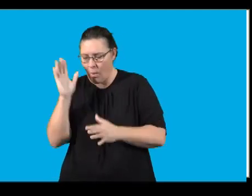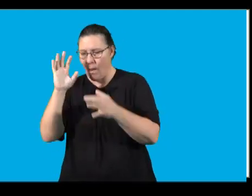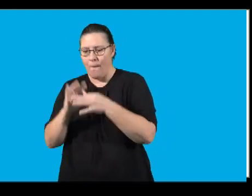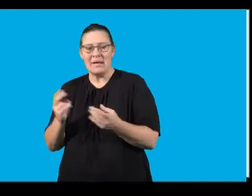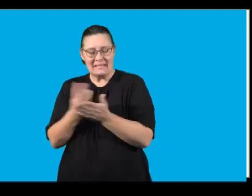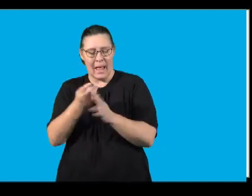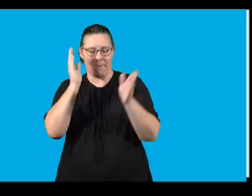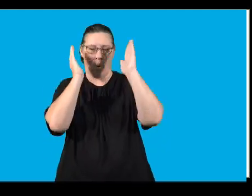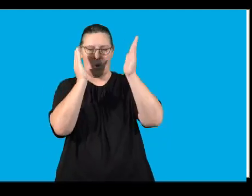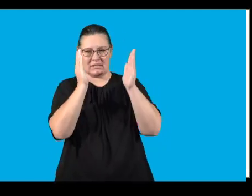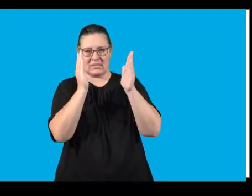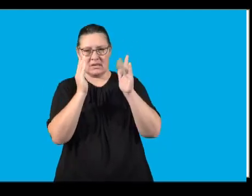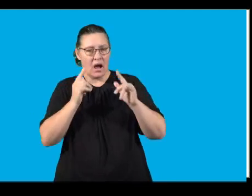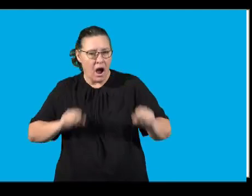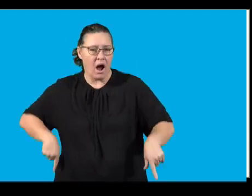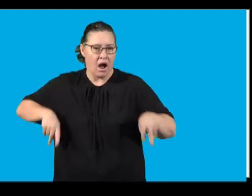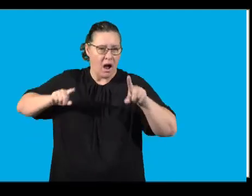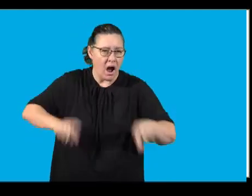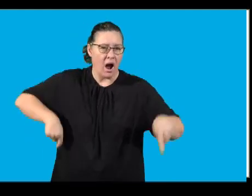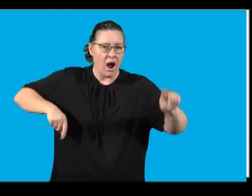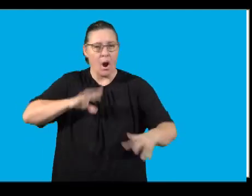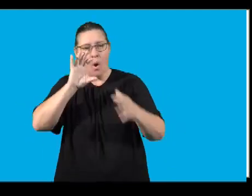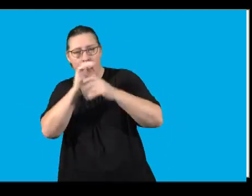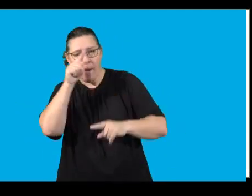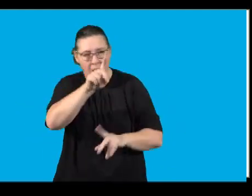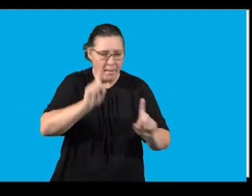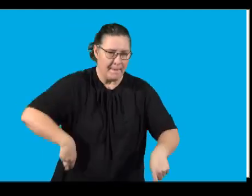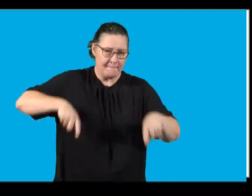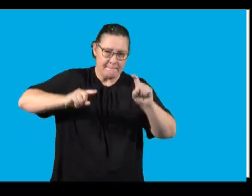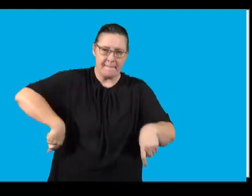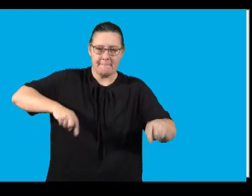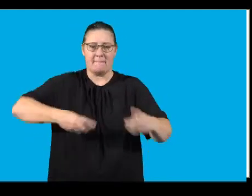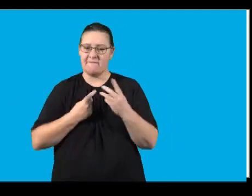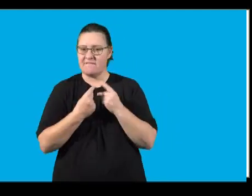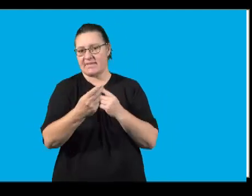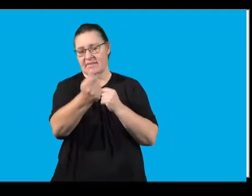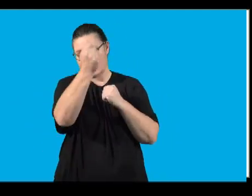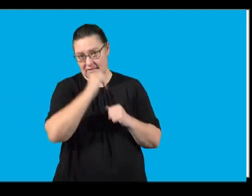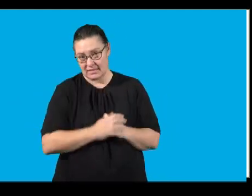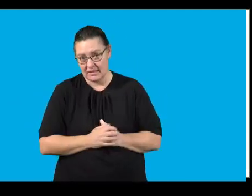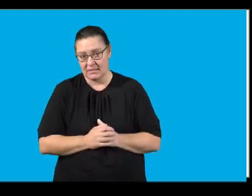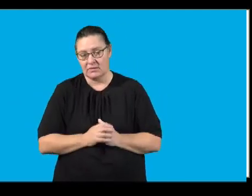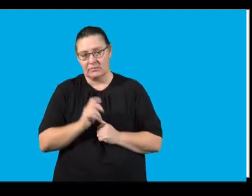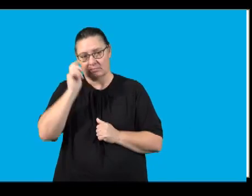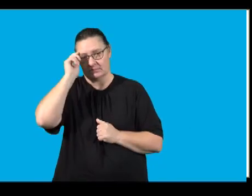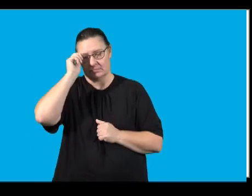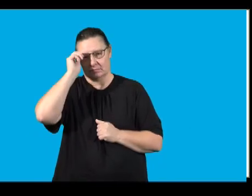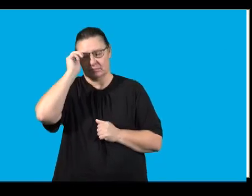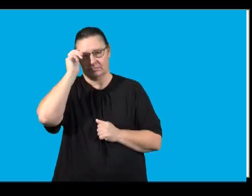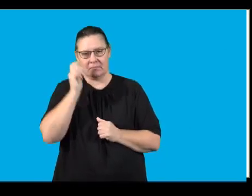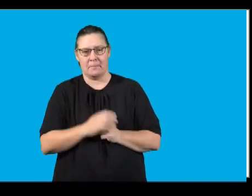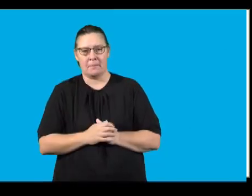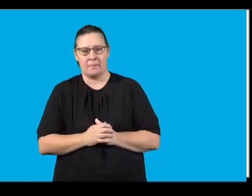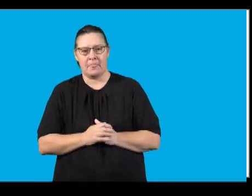a horse that is spurred on, all right, will move much quicker, okay? So we see